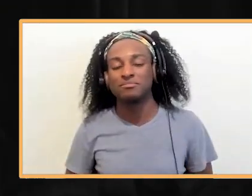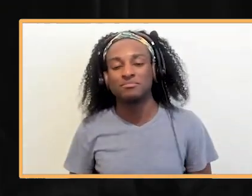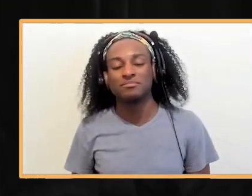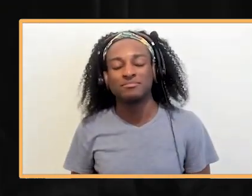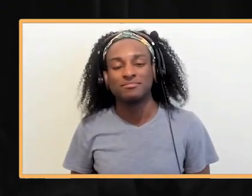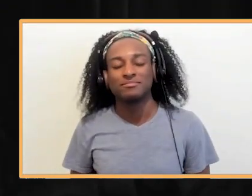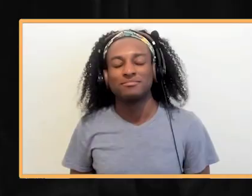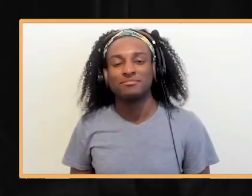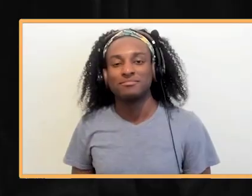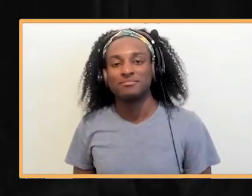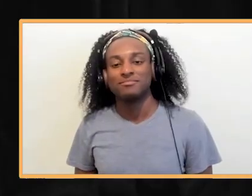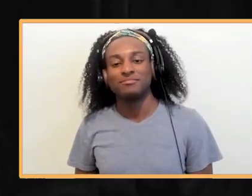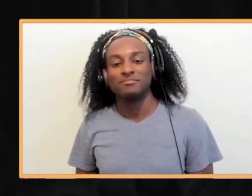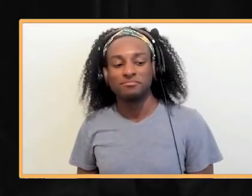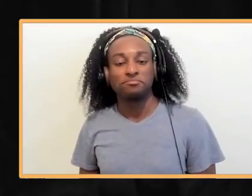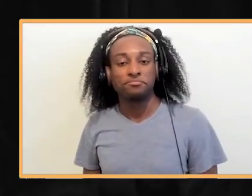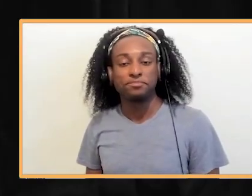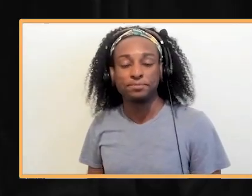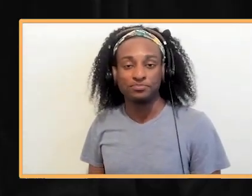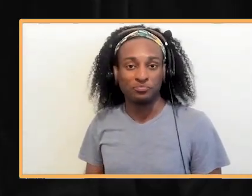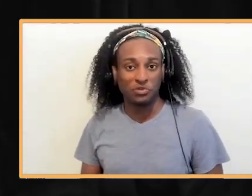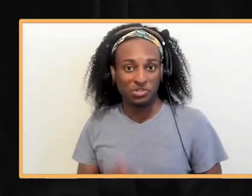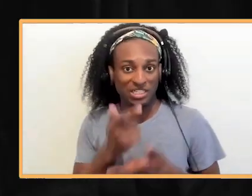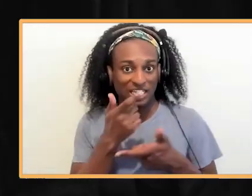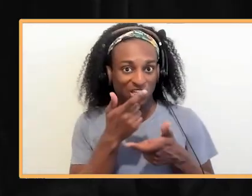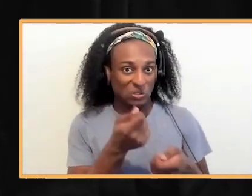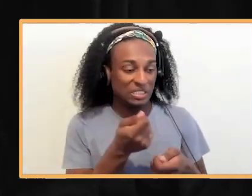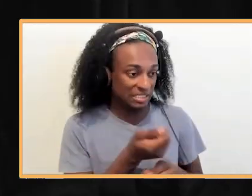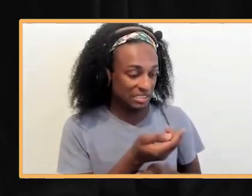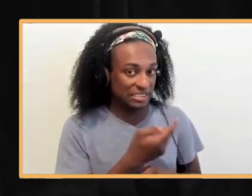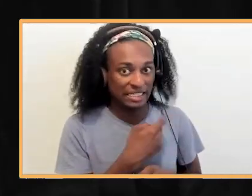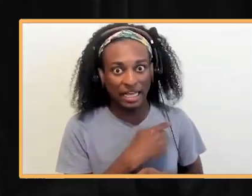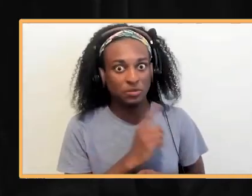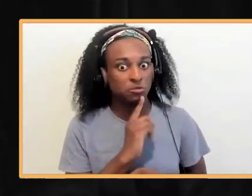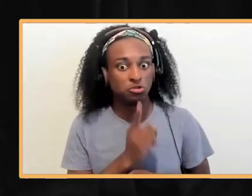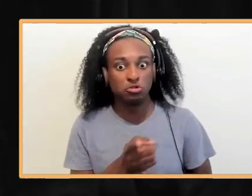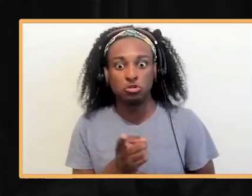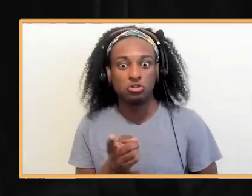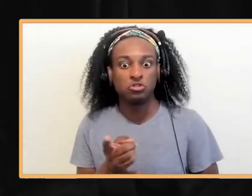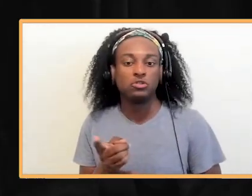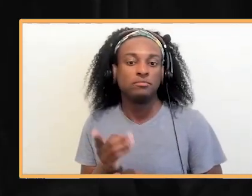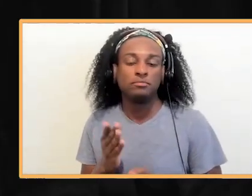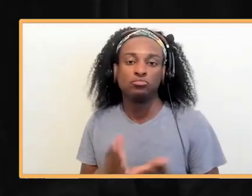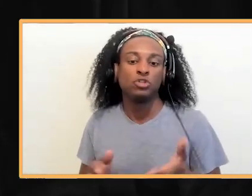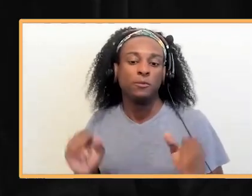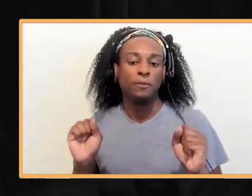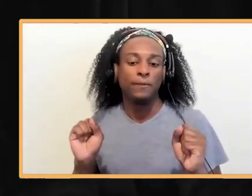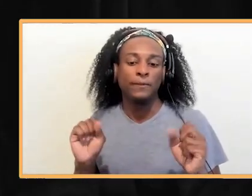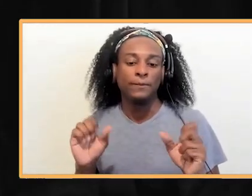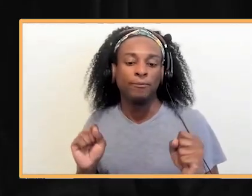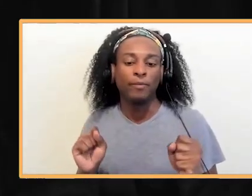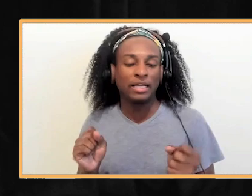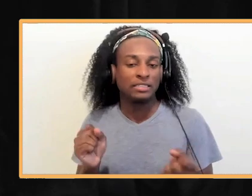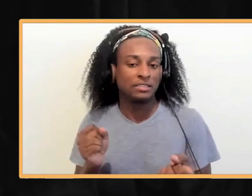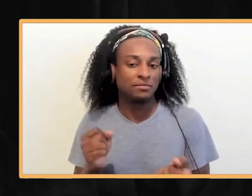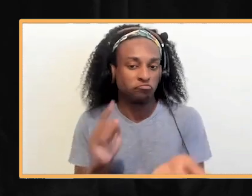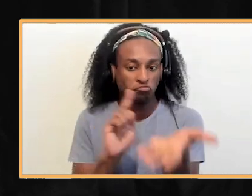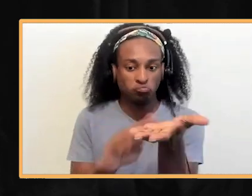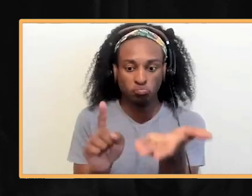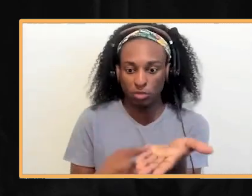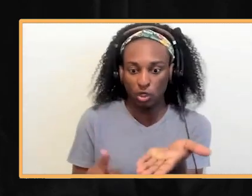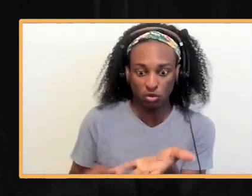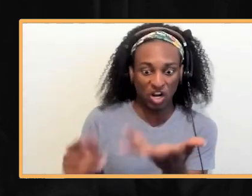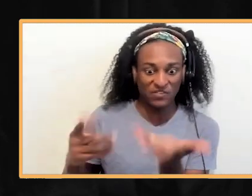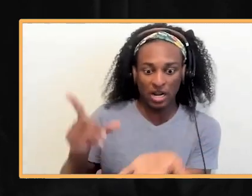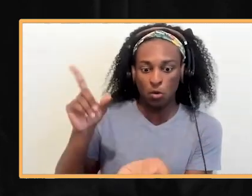So yeah, there's some interesting dynamics there. I'm sure there's like some great papers sociologically that have been written on that kind of stuff, but Yeah. And what I would add to what you would